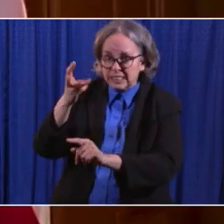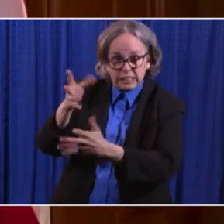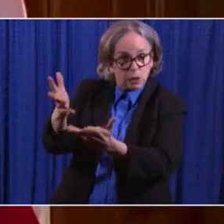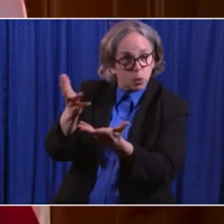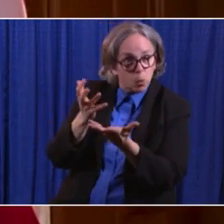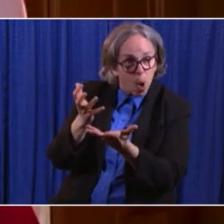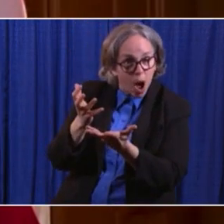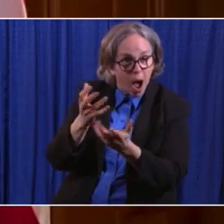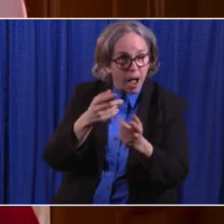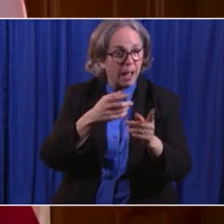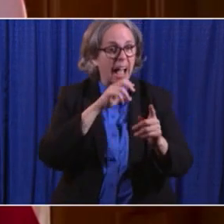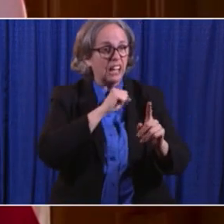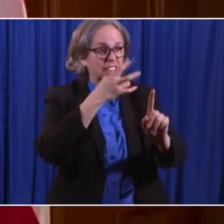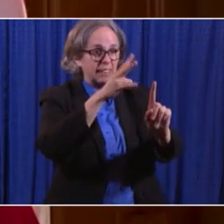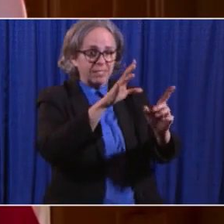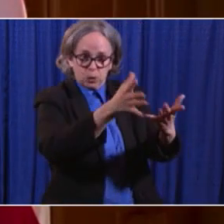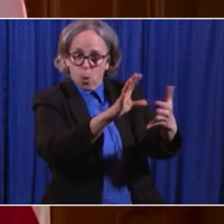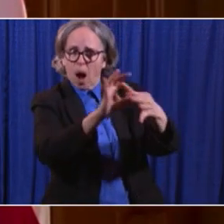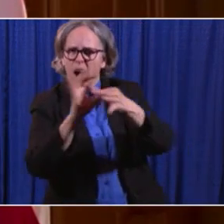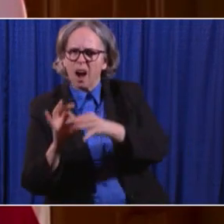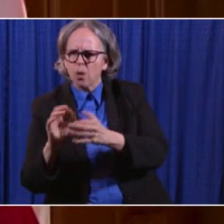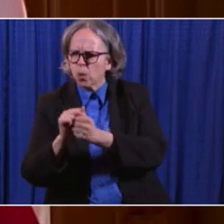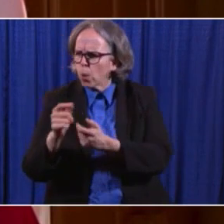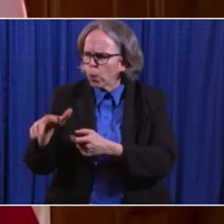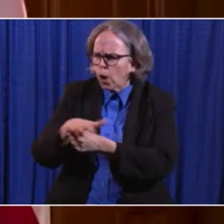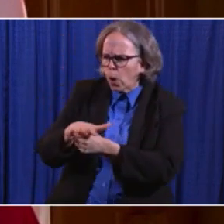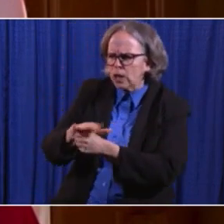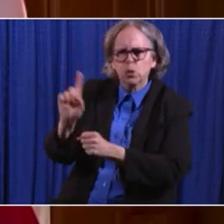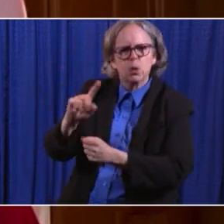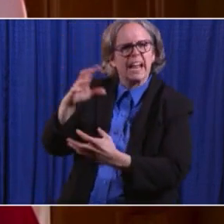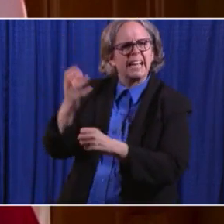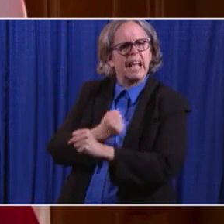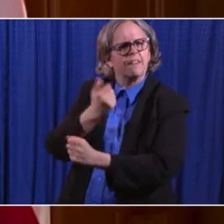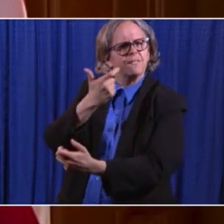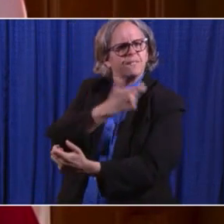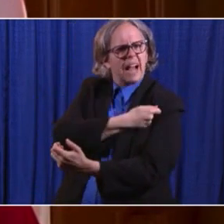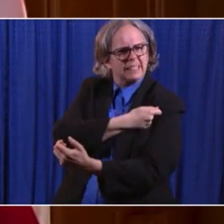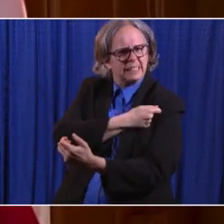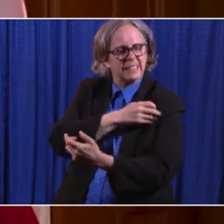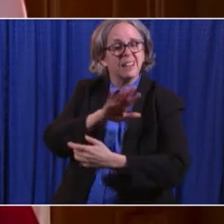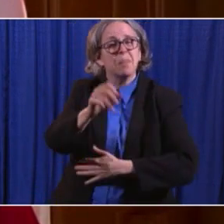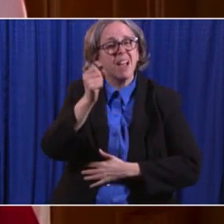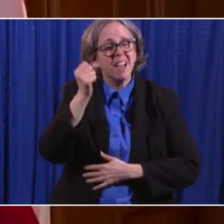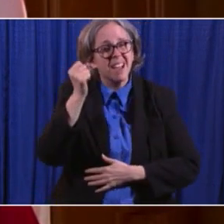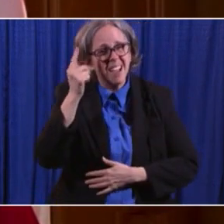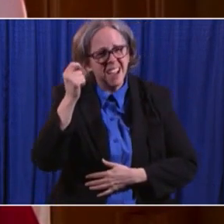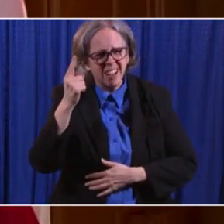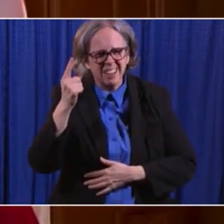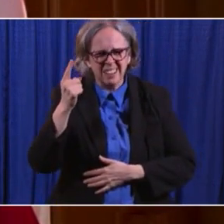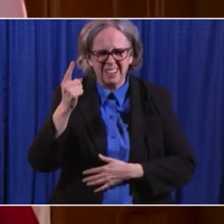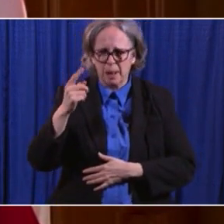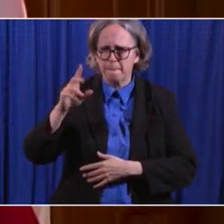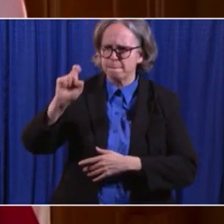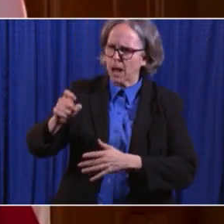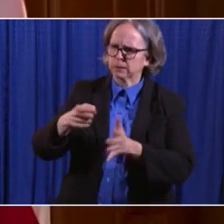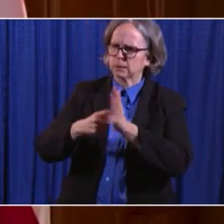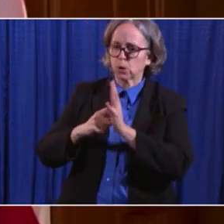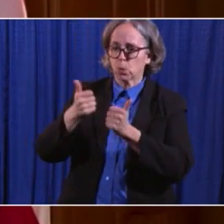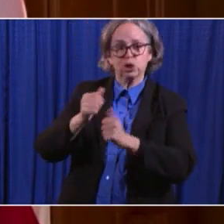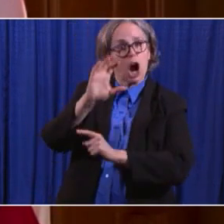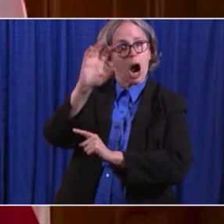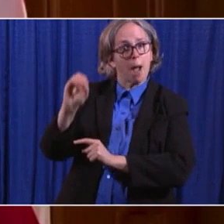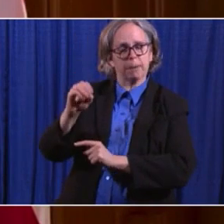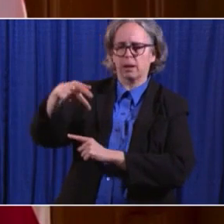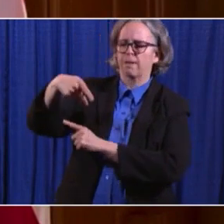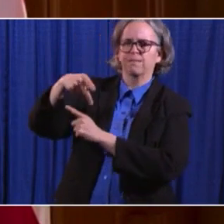year. So Pfizer, of course, is the only vaccine that can be used to reach the